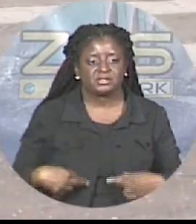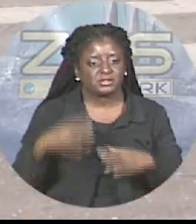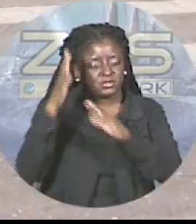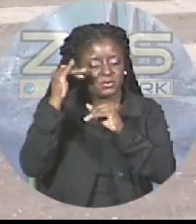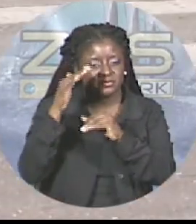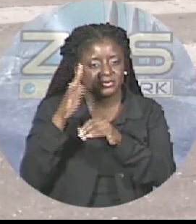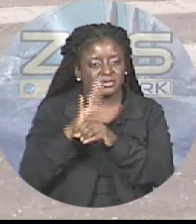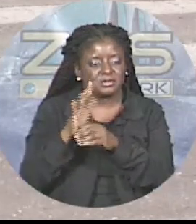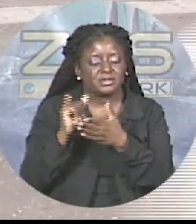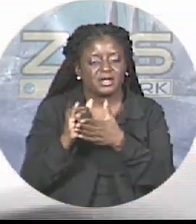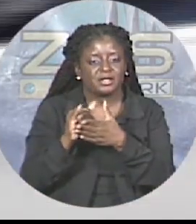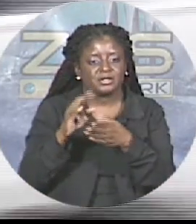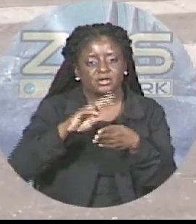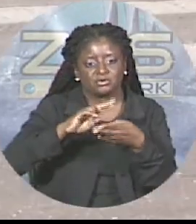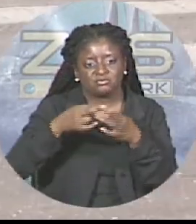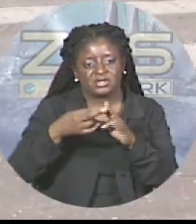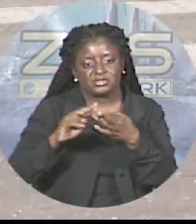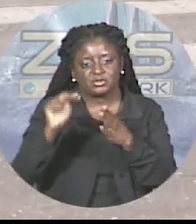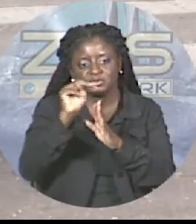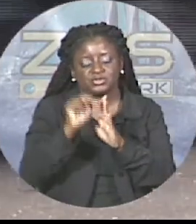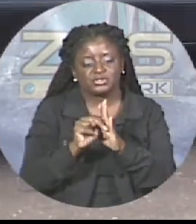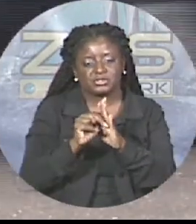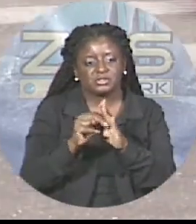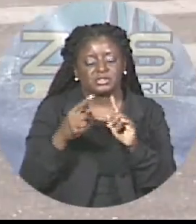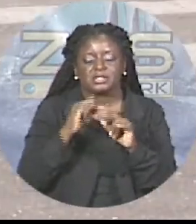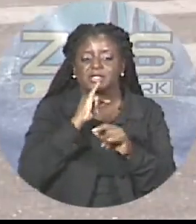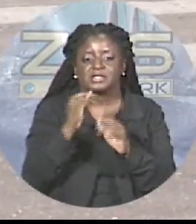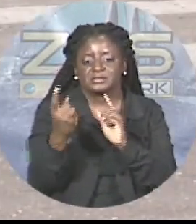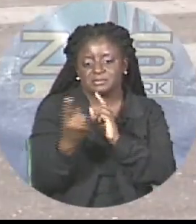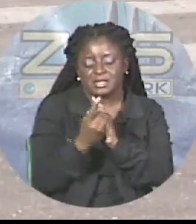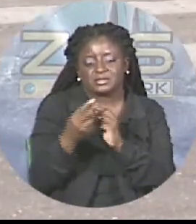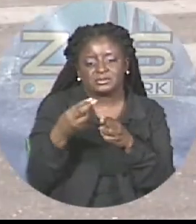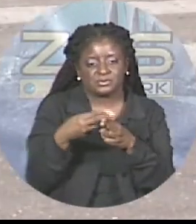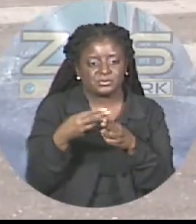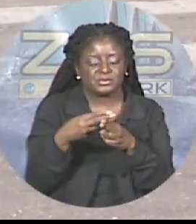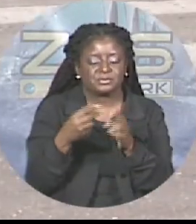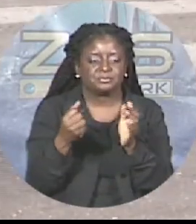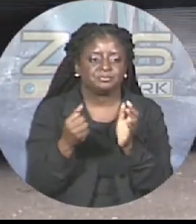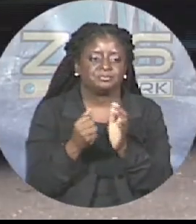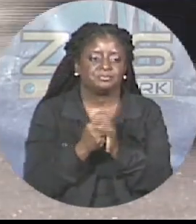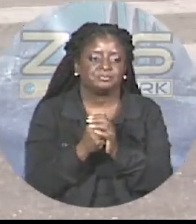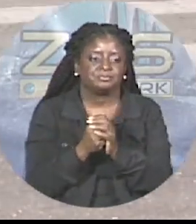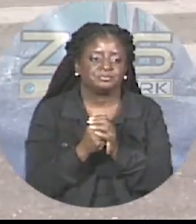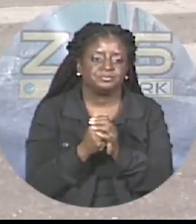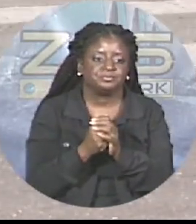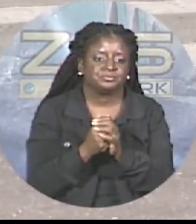hopeful that a resolution to this ongoing issue is met pretty soon. LaDawn Davis, ZNS Network News.